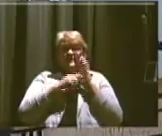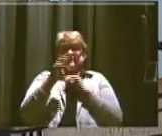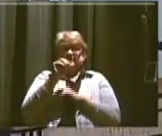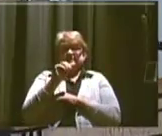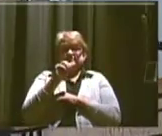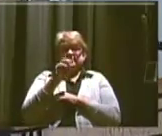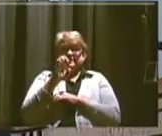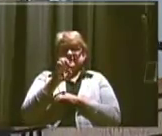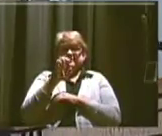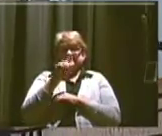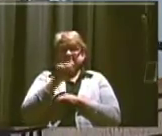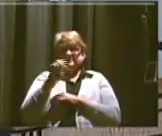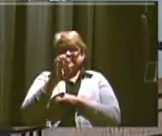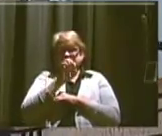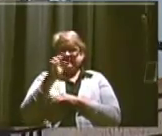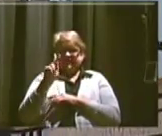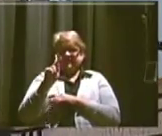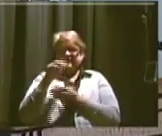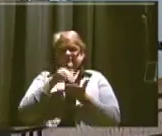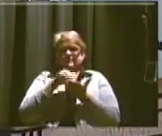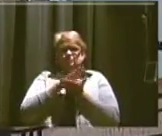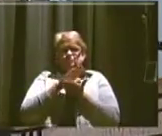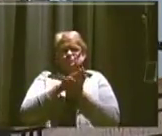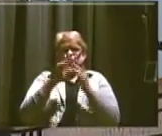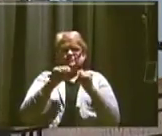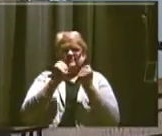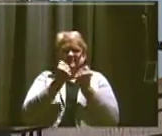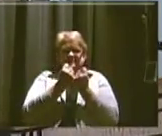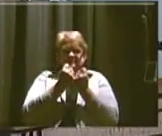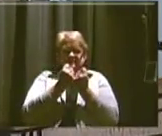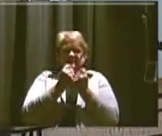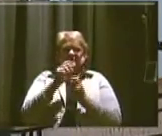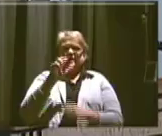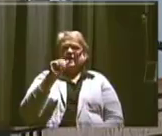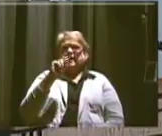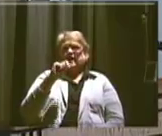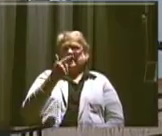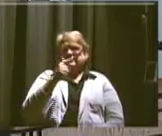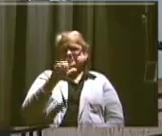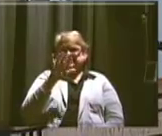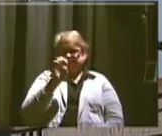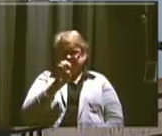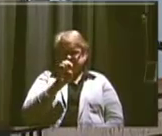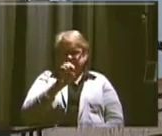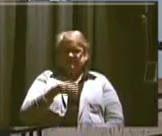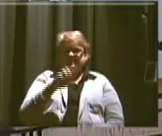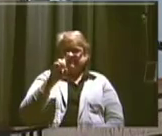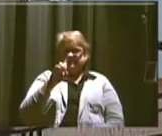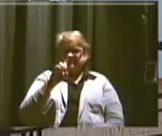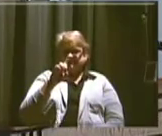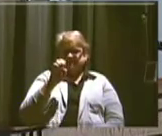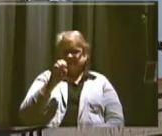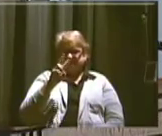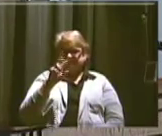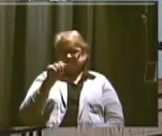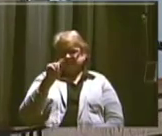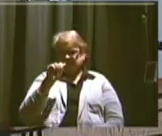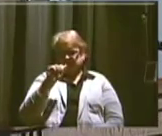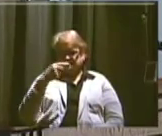School student team of Mark Raj, Anjali Chada, Adidita